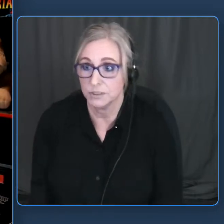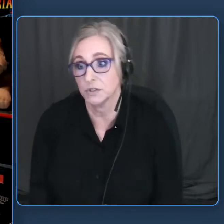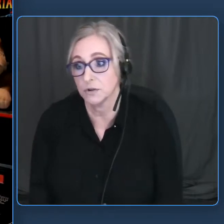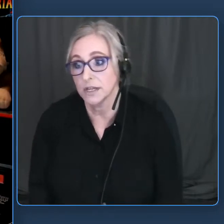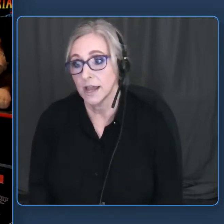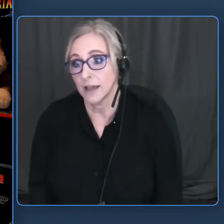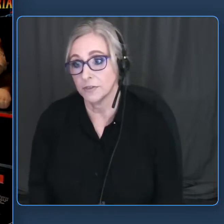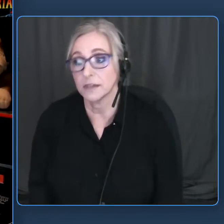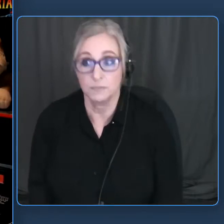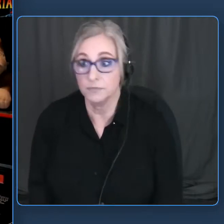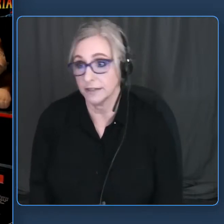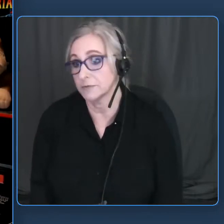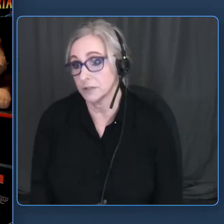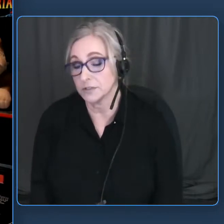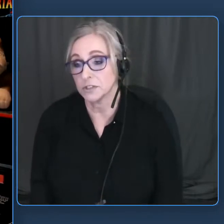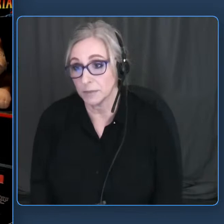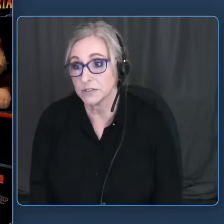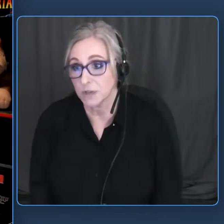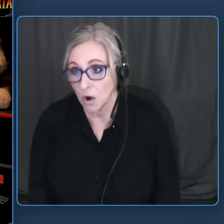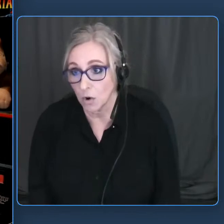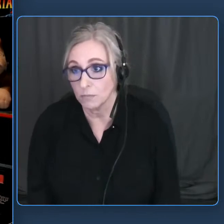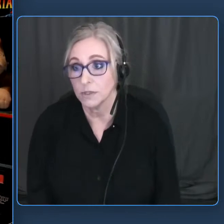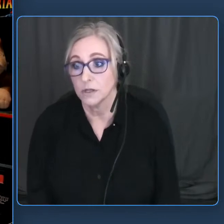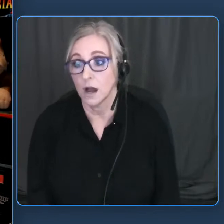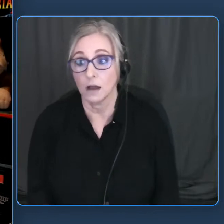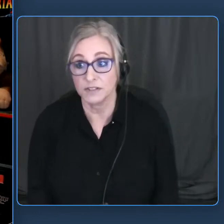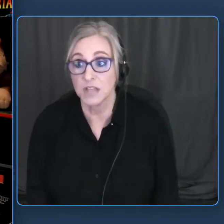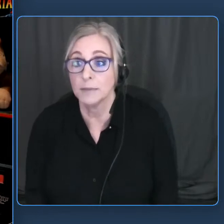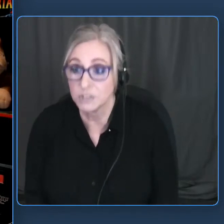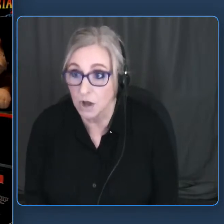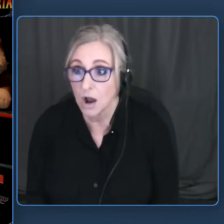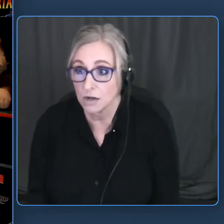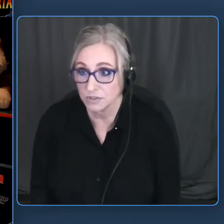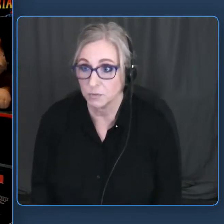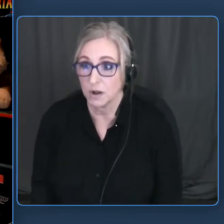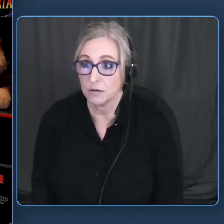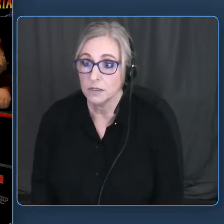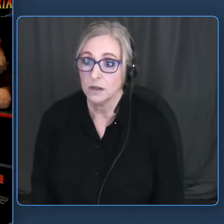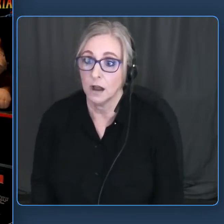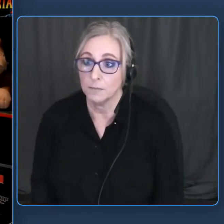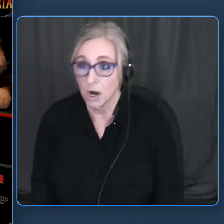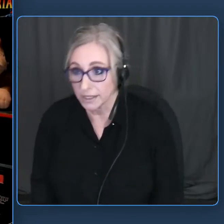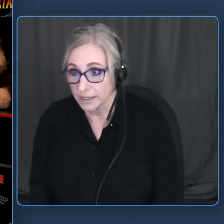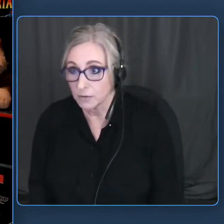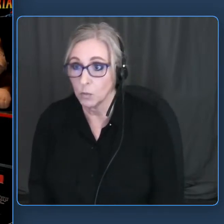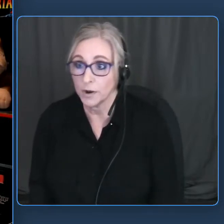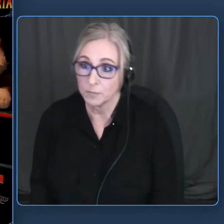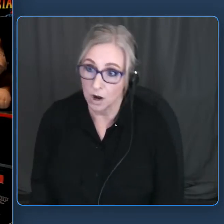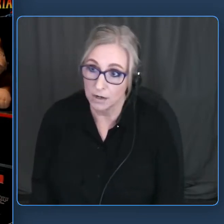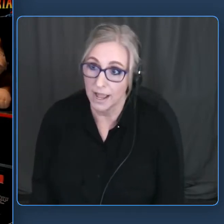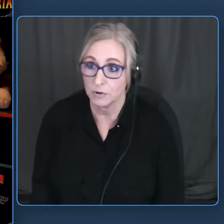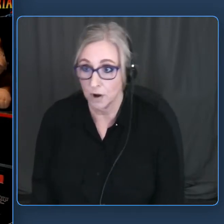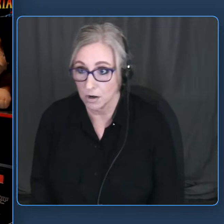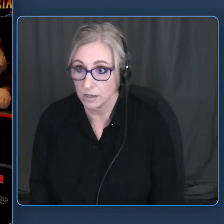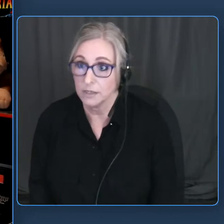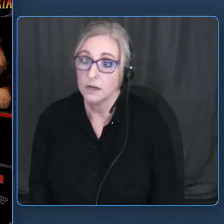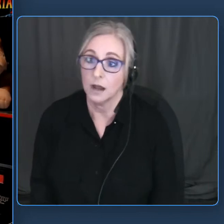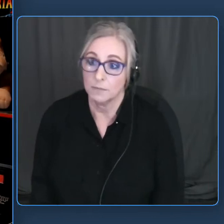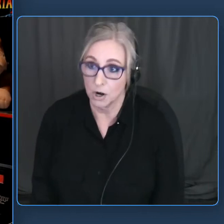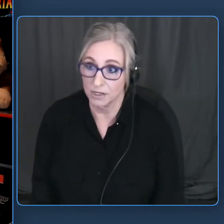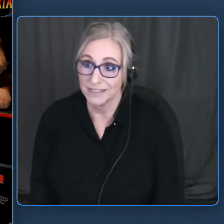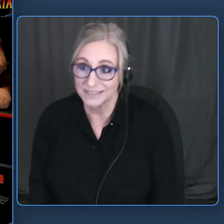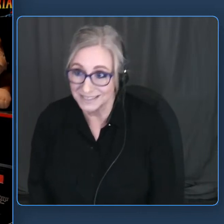that opportunity. So I think that definitely is coming to the home. That's coming to cars as well. Parking, where to park, how to